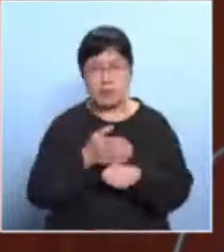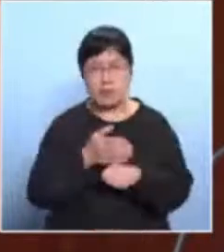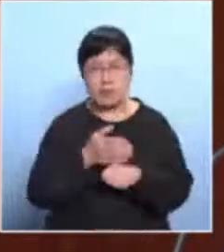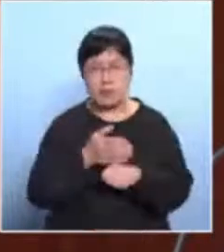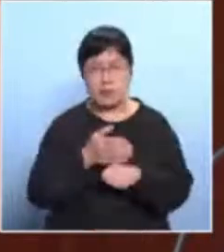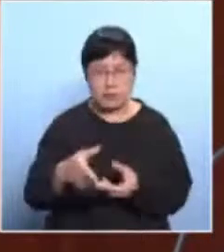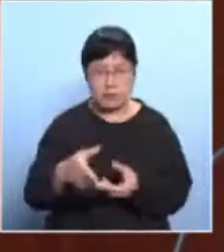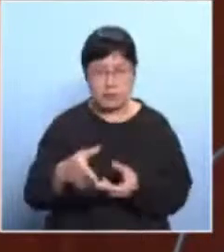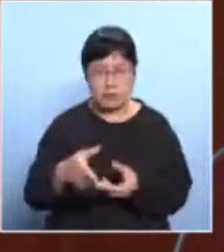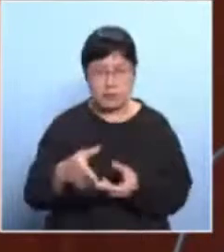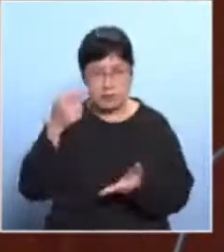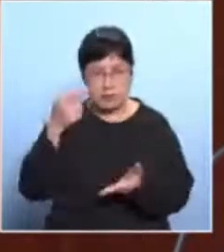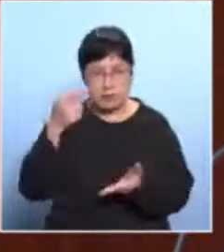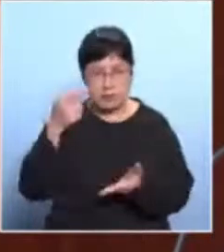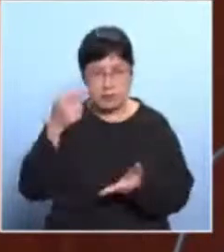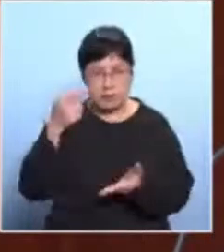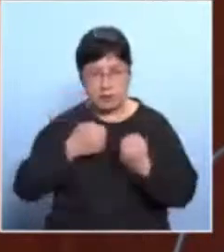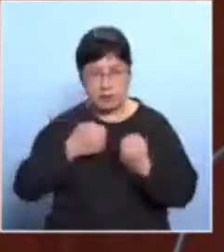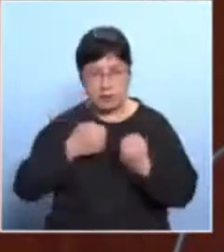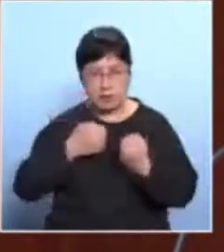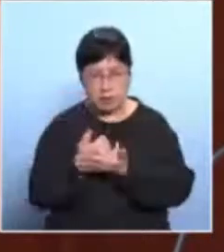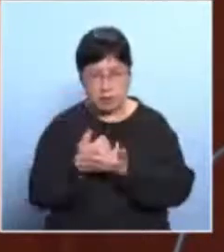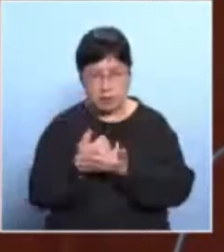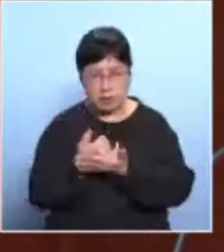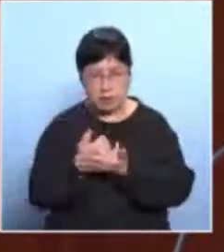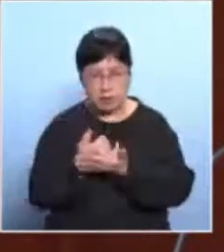be launched in 3 district health